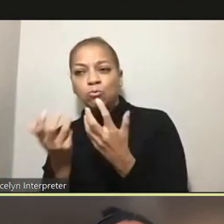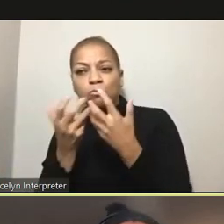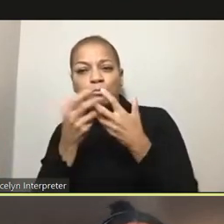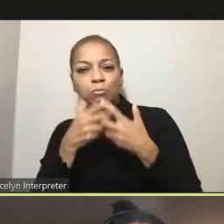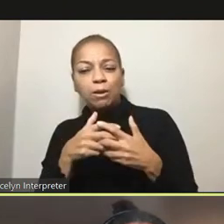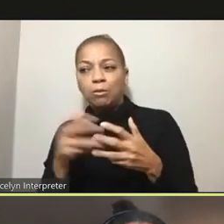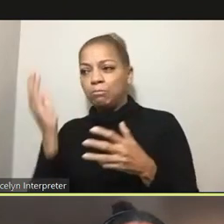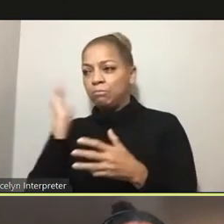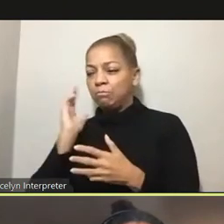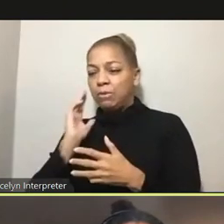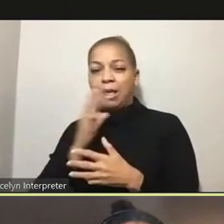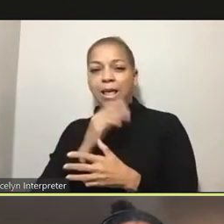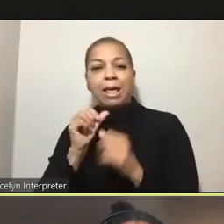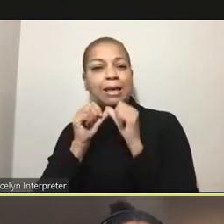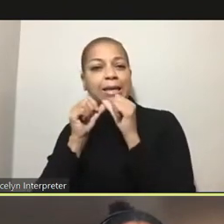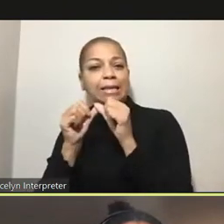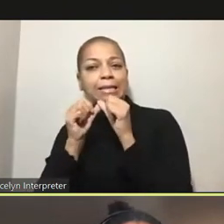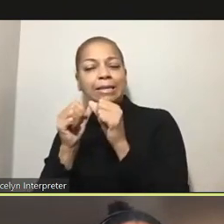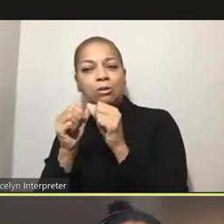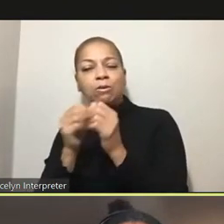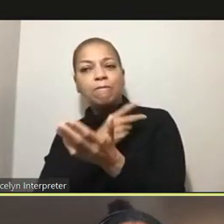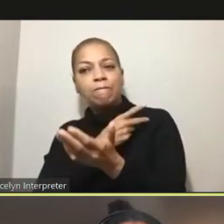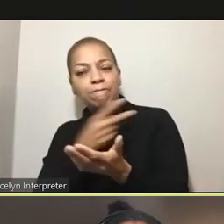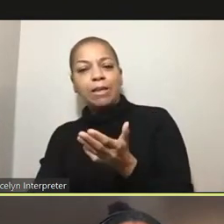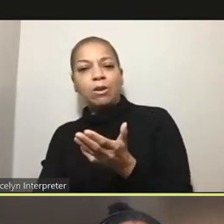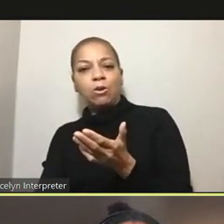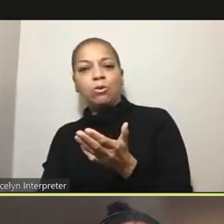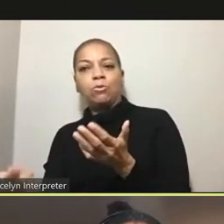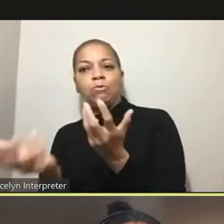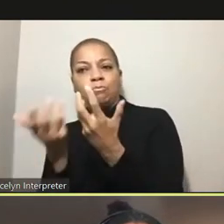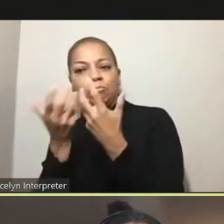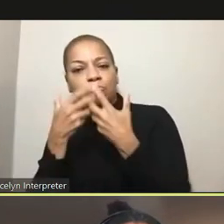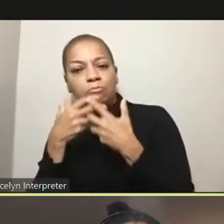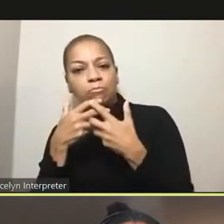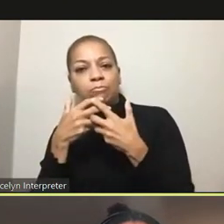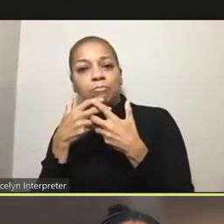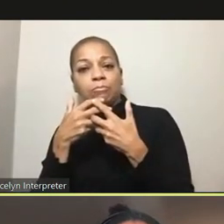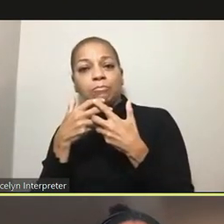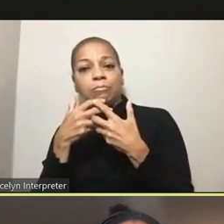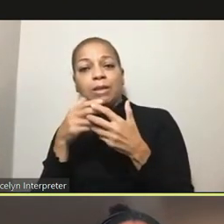the continual failure to repair. At the end of the day,